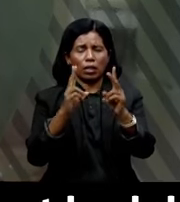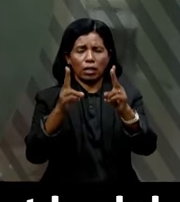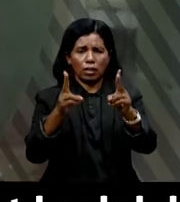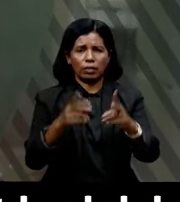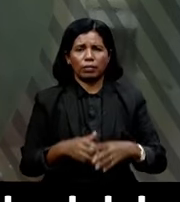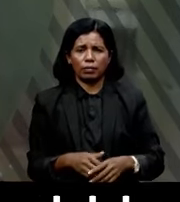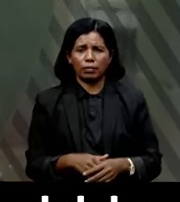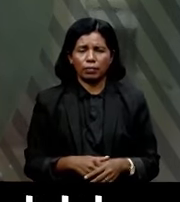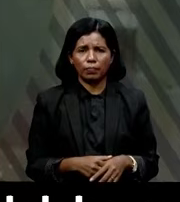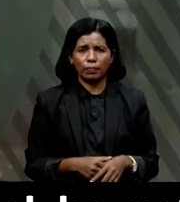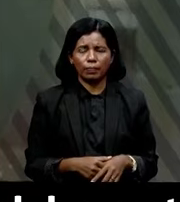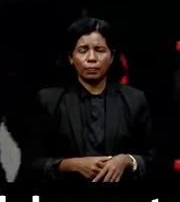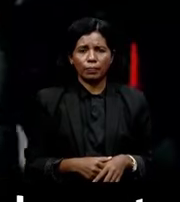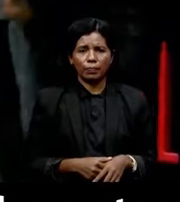maka’as.